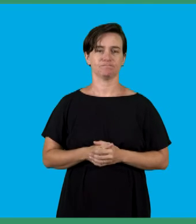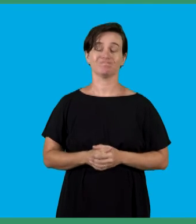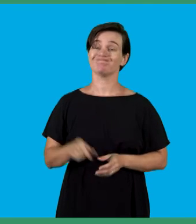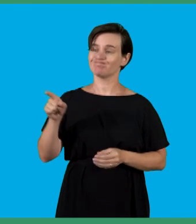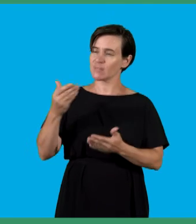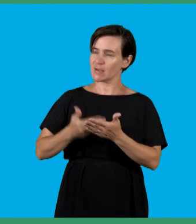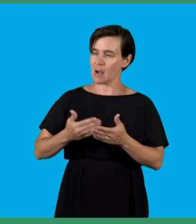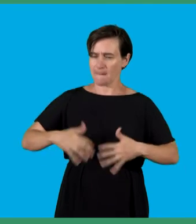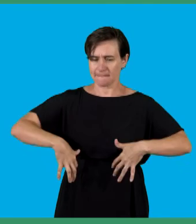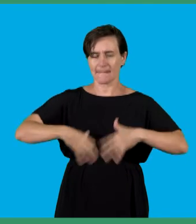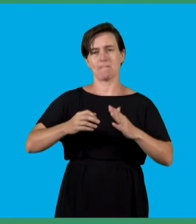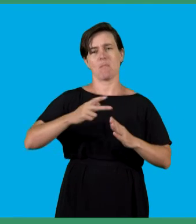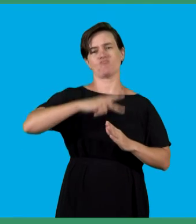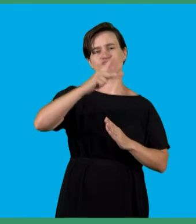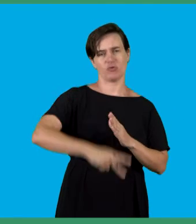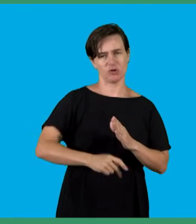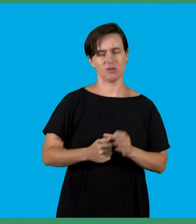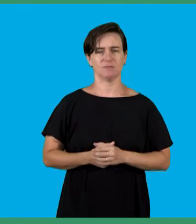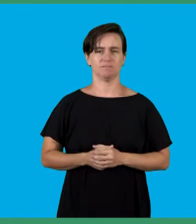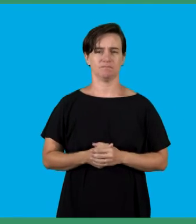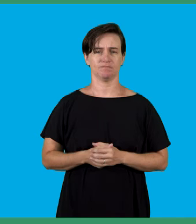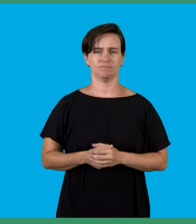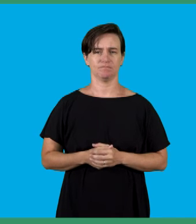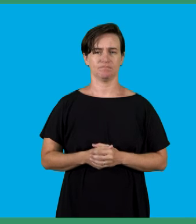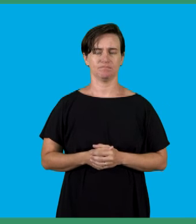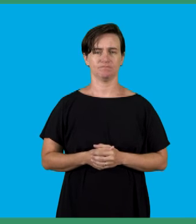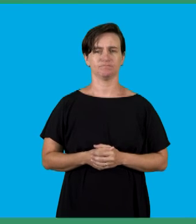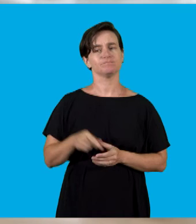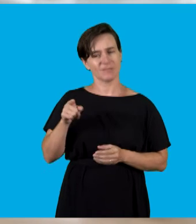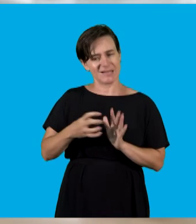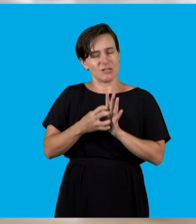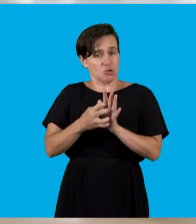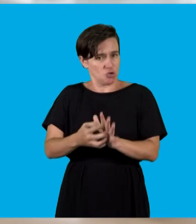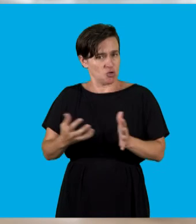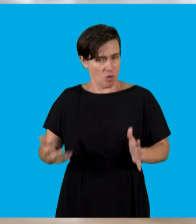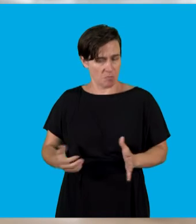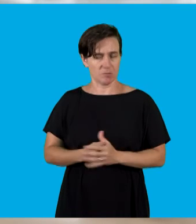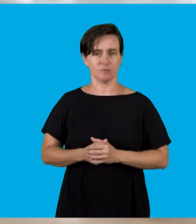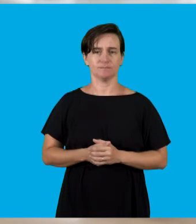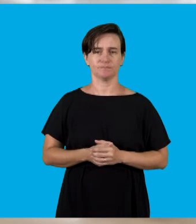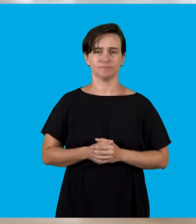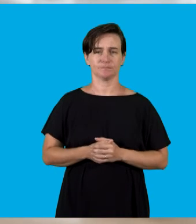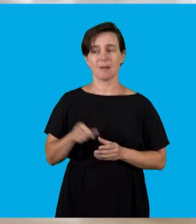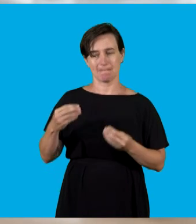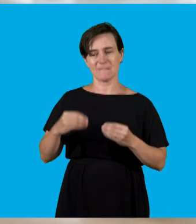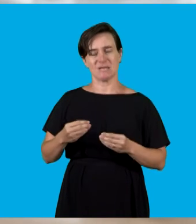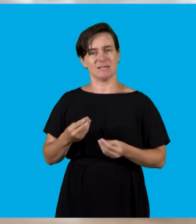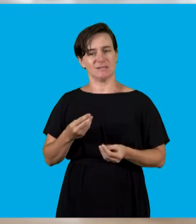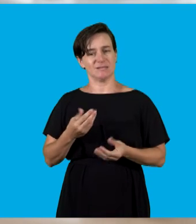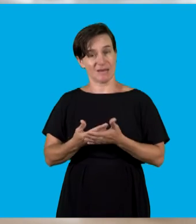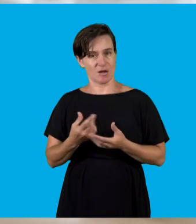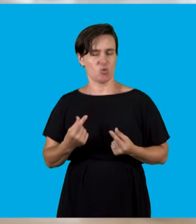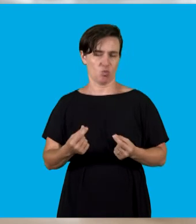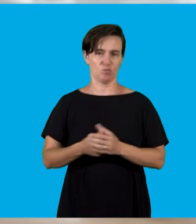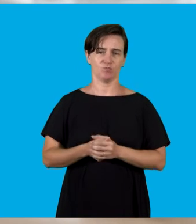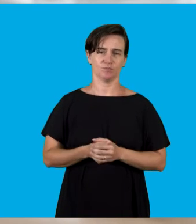Initiating community projects. So this is another example of corporate social responsibility initiative that business